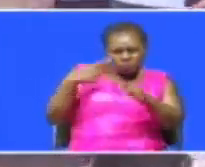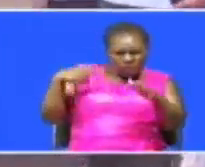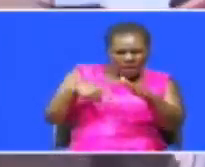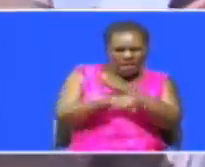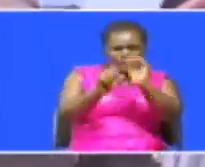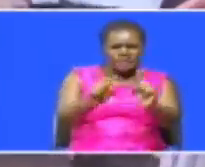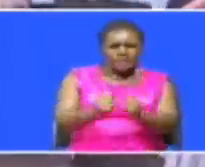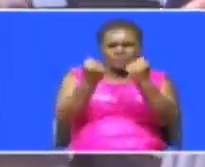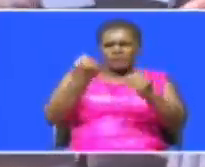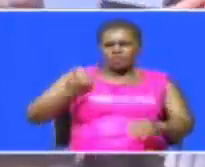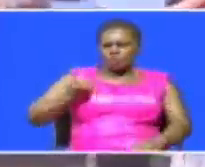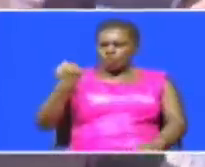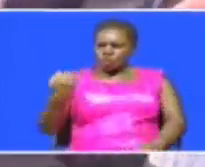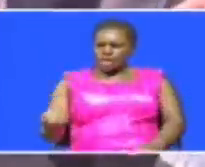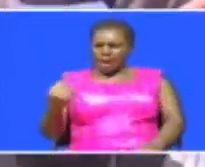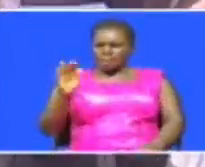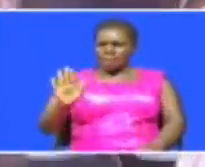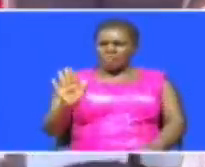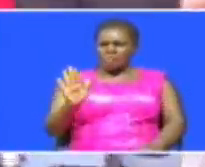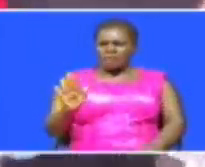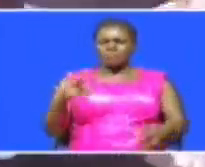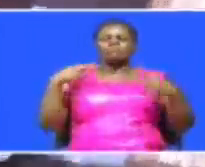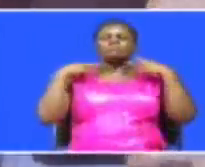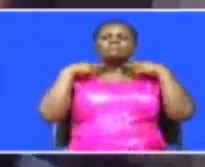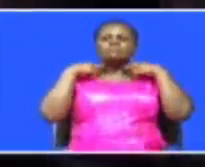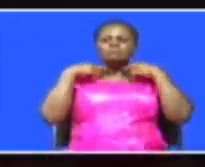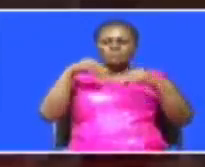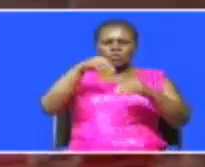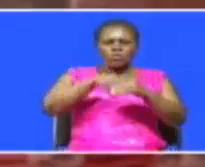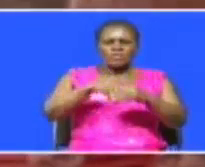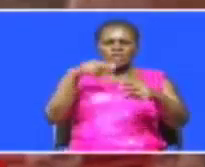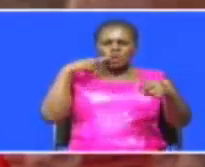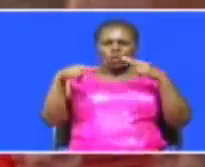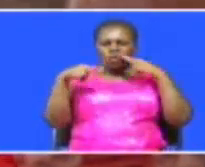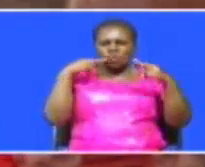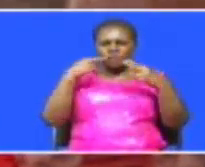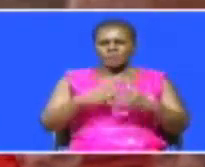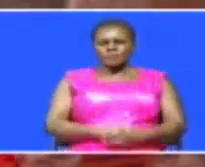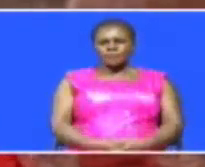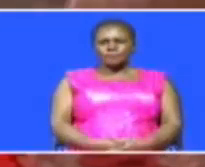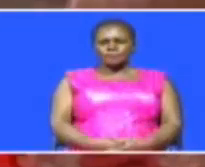and rescue her daughter, Susan Jerry, who was trapped inside.